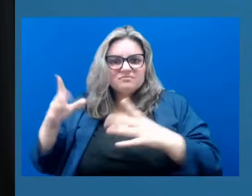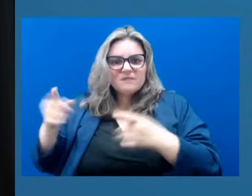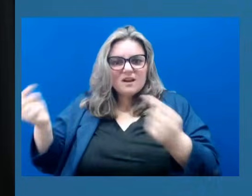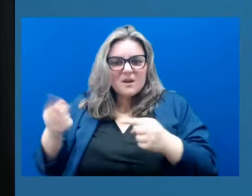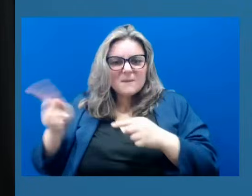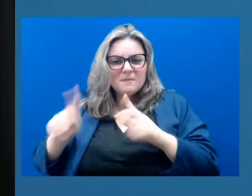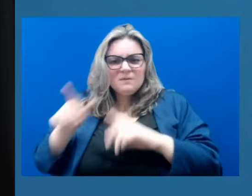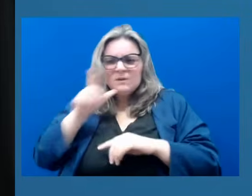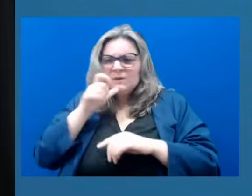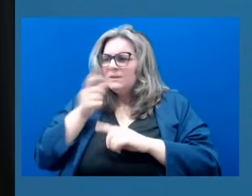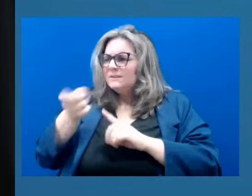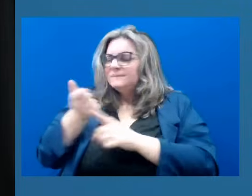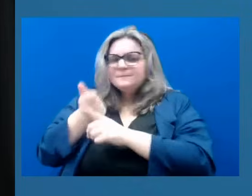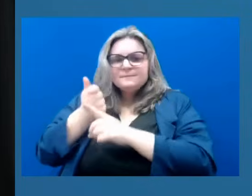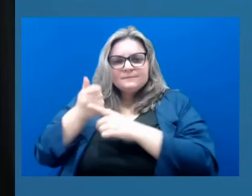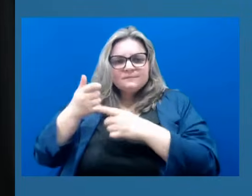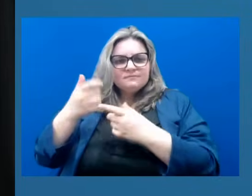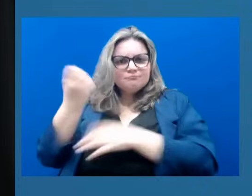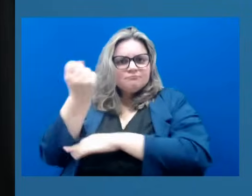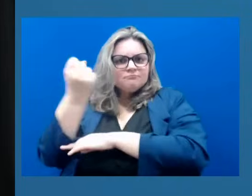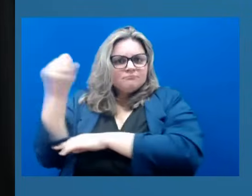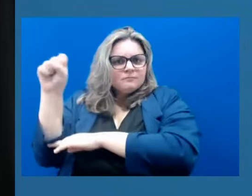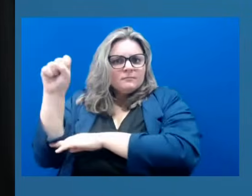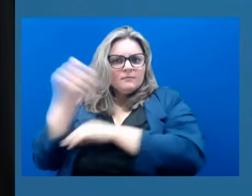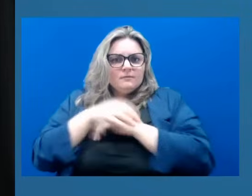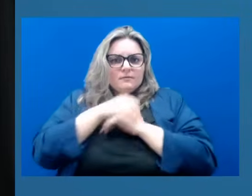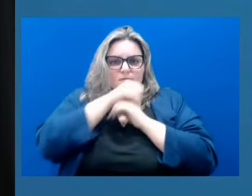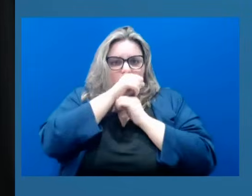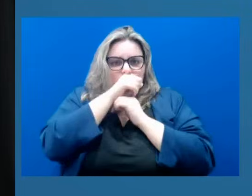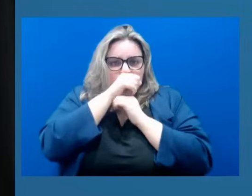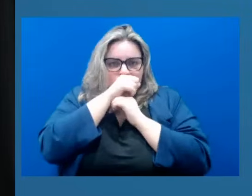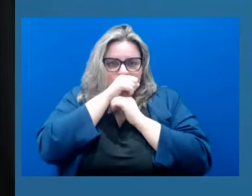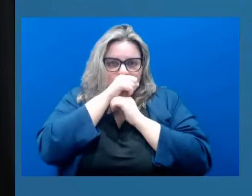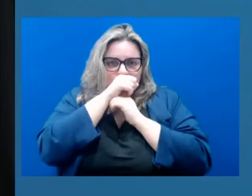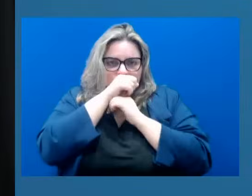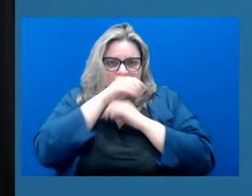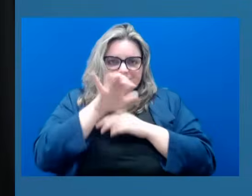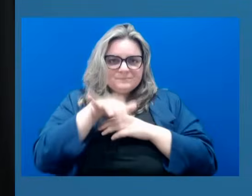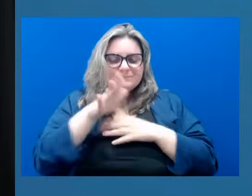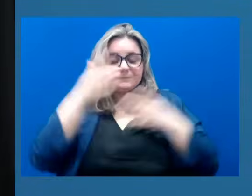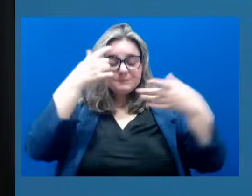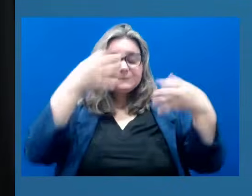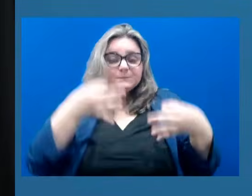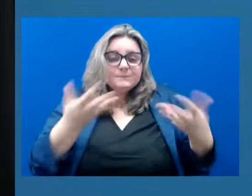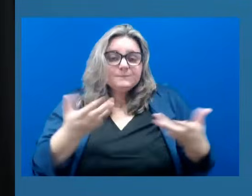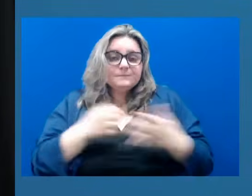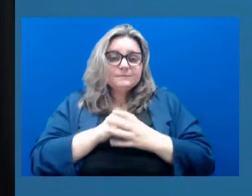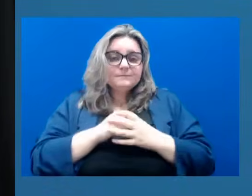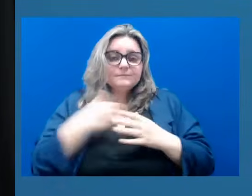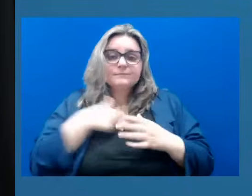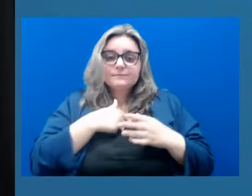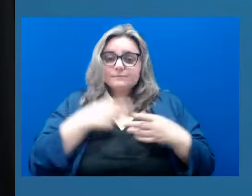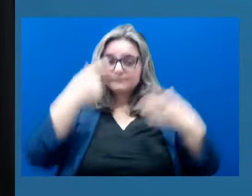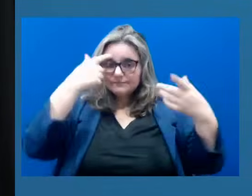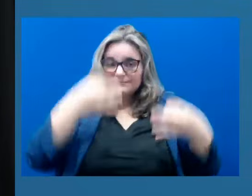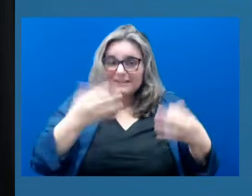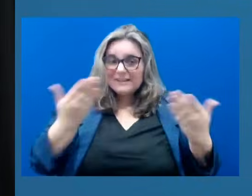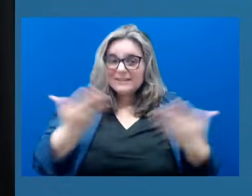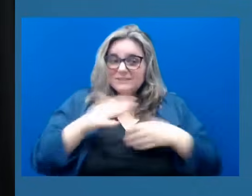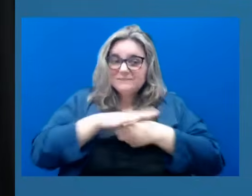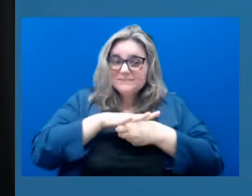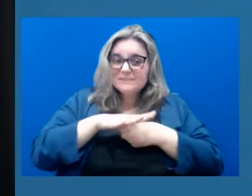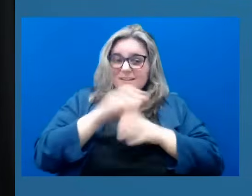your choice, America. We've decided in New Rochelle, in Westchester County and in the state of New York, this is what we want to